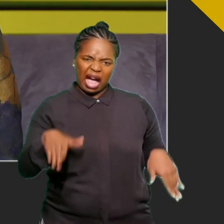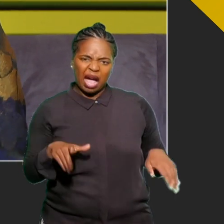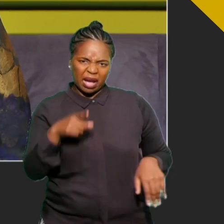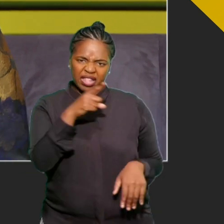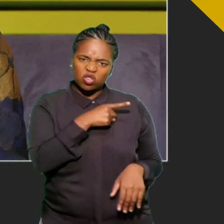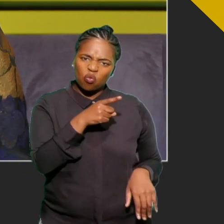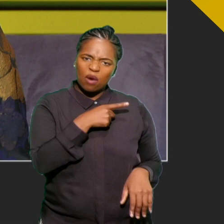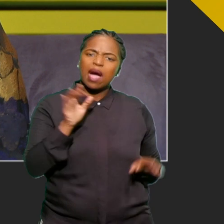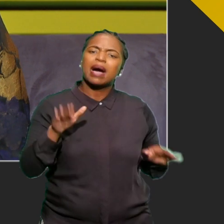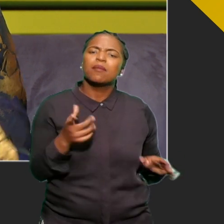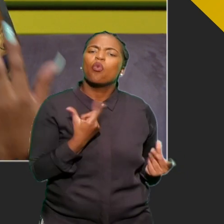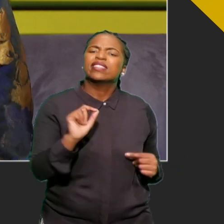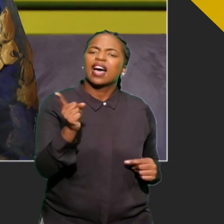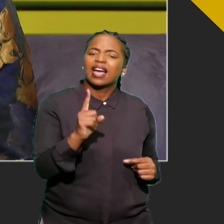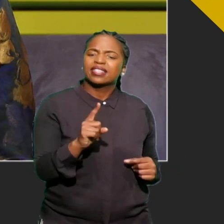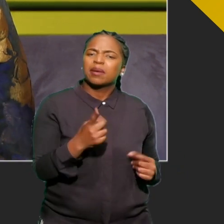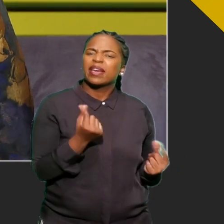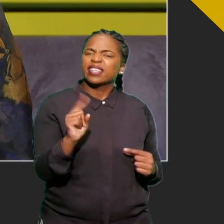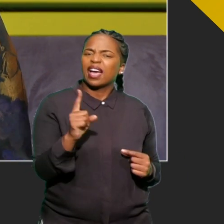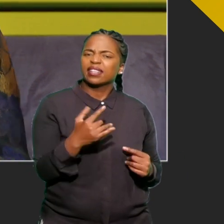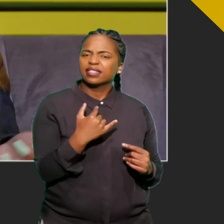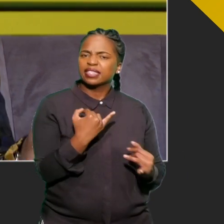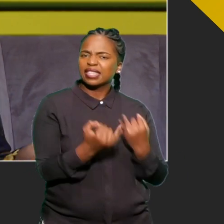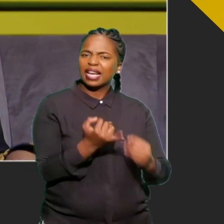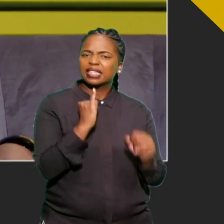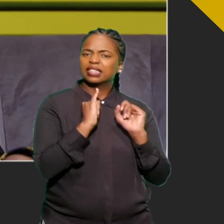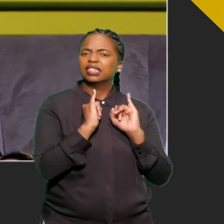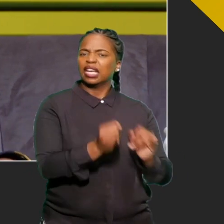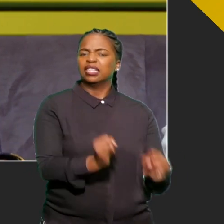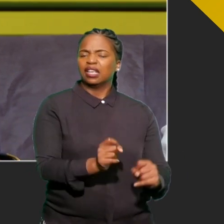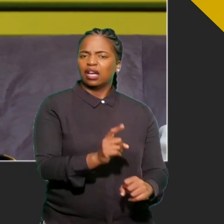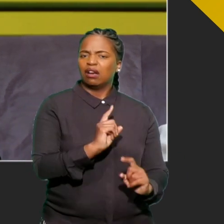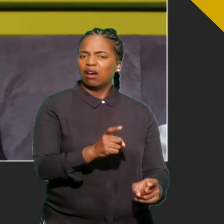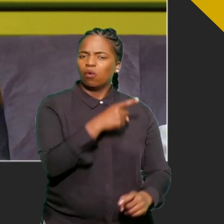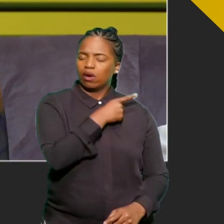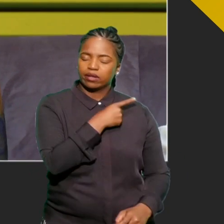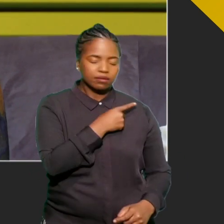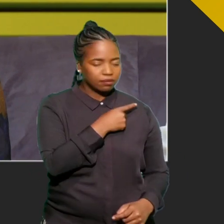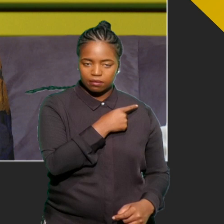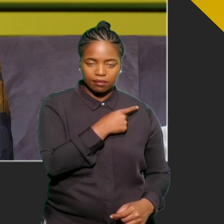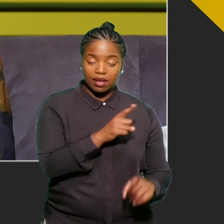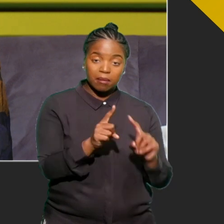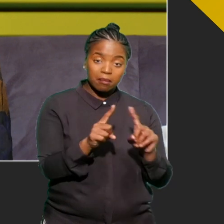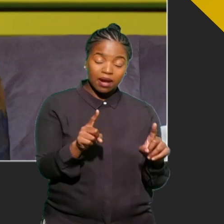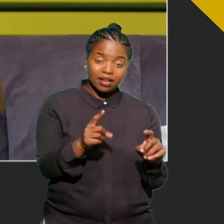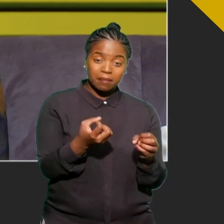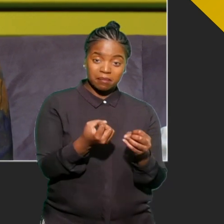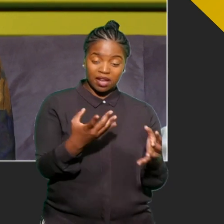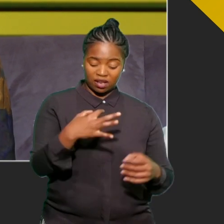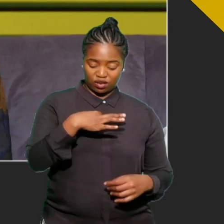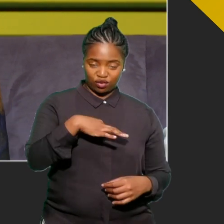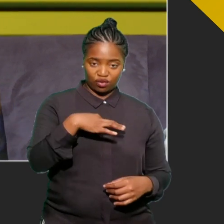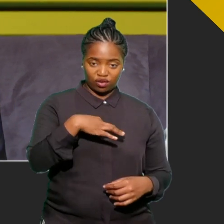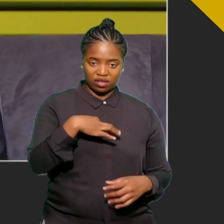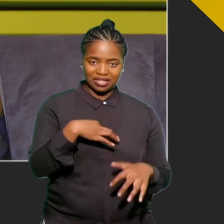ya sheshulule madotin benzan, you know. But people fail to understand that many of these teens, many of these young